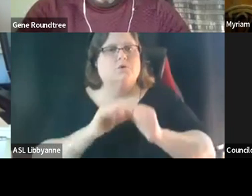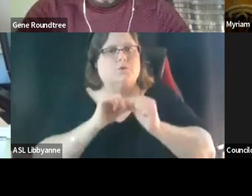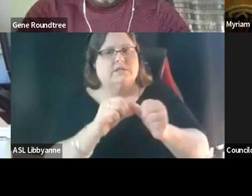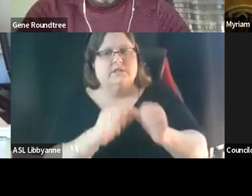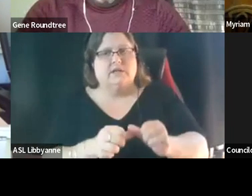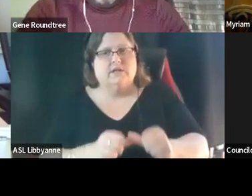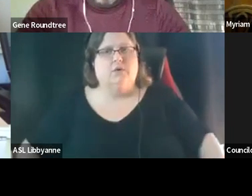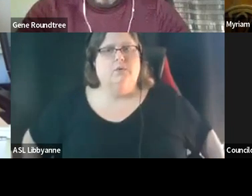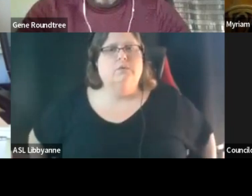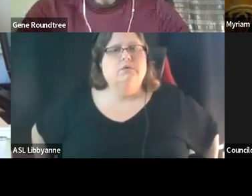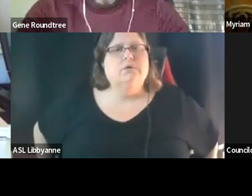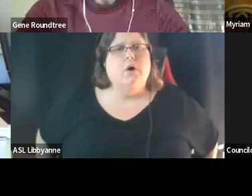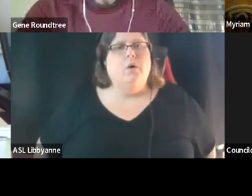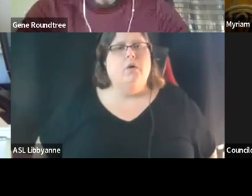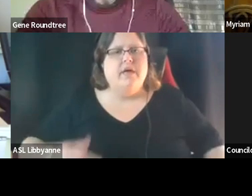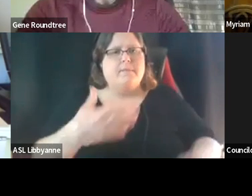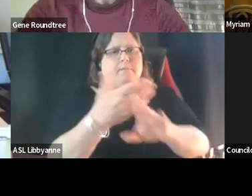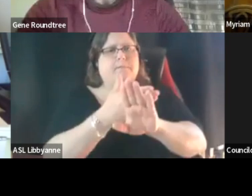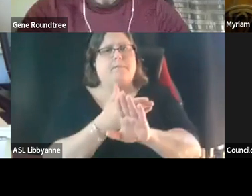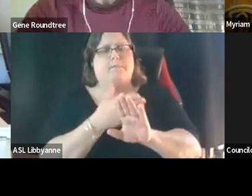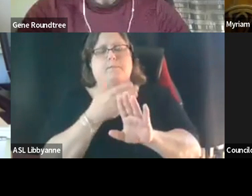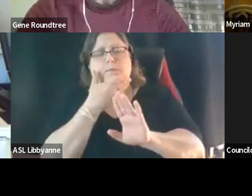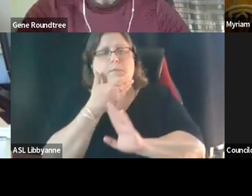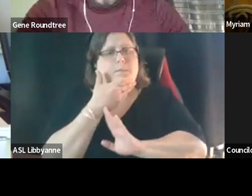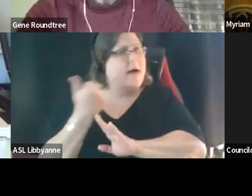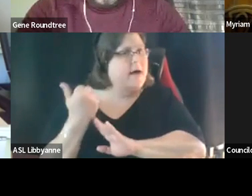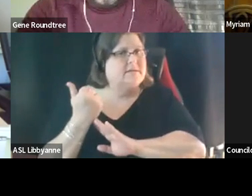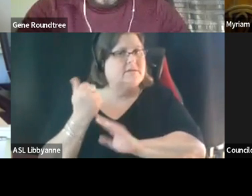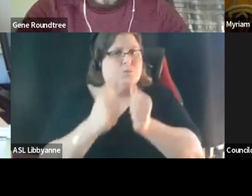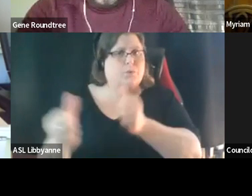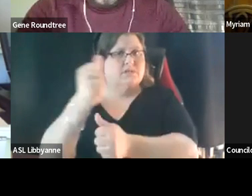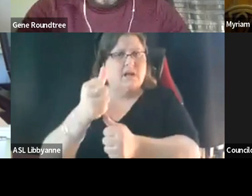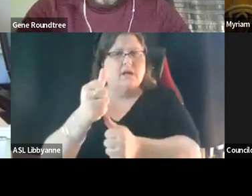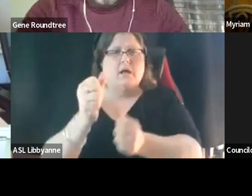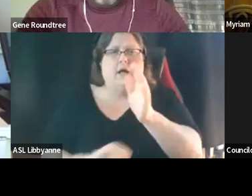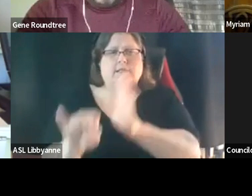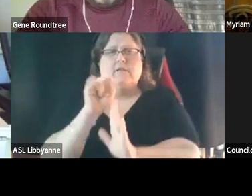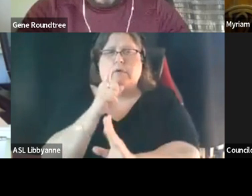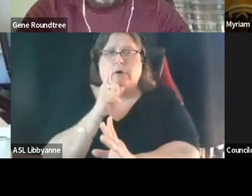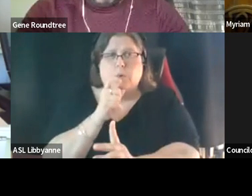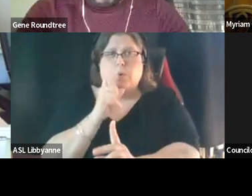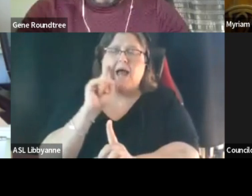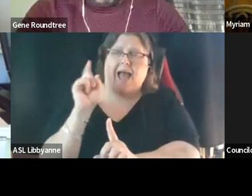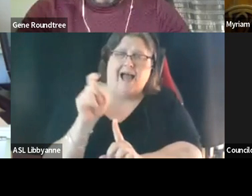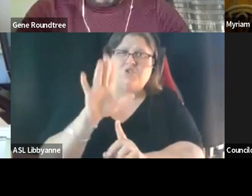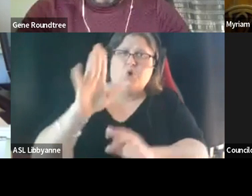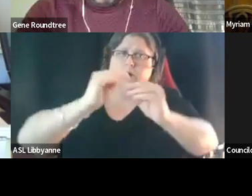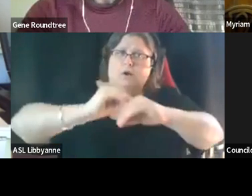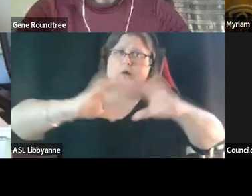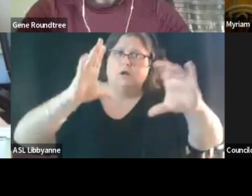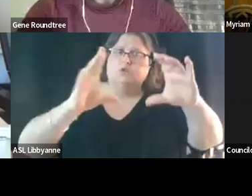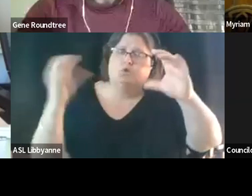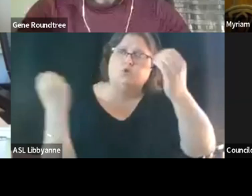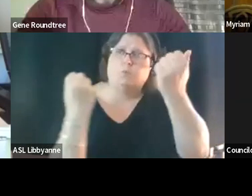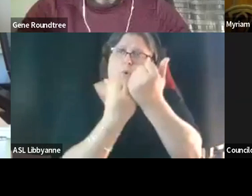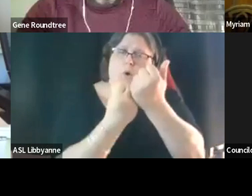superintendent for our city is to ask candidates questions like, what is your vision for supporting native